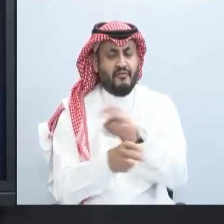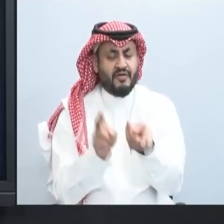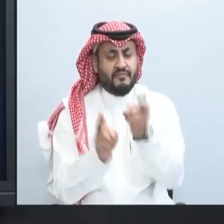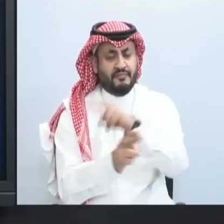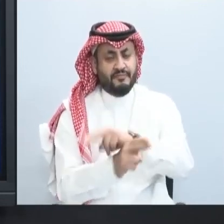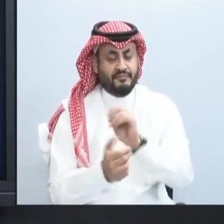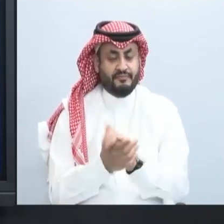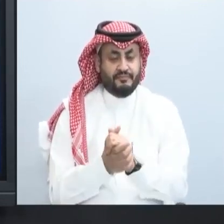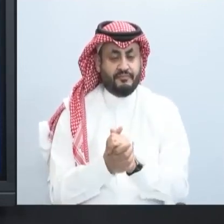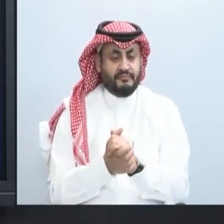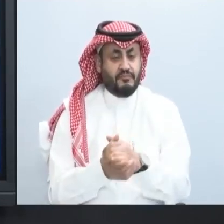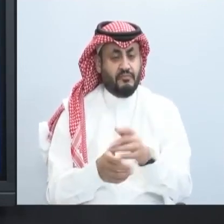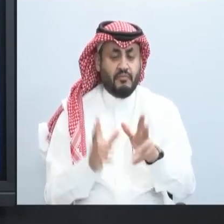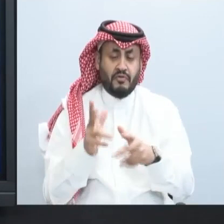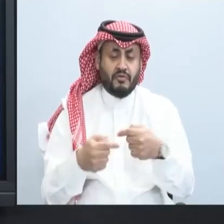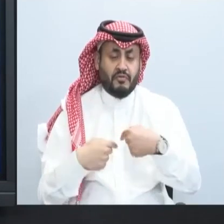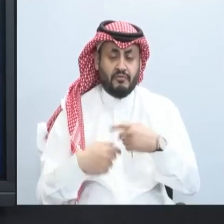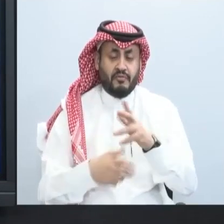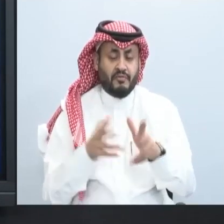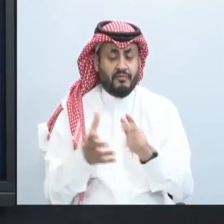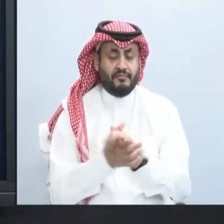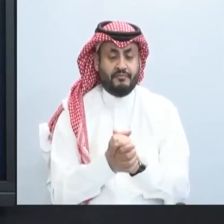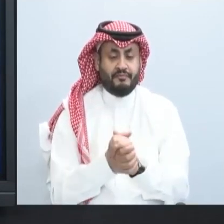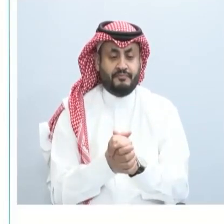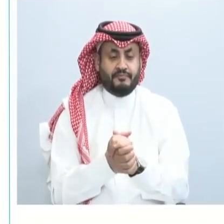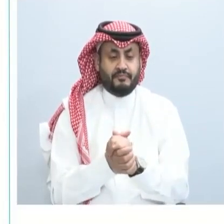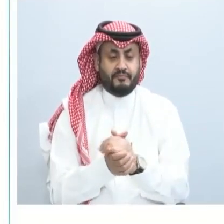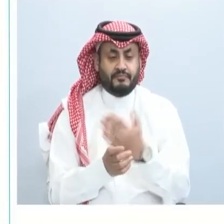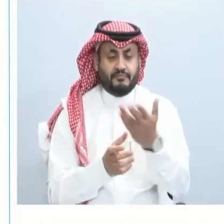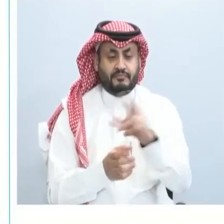also about ourselves. And we can have a